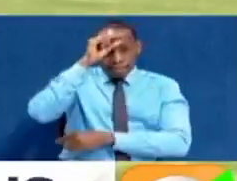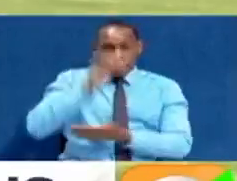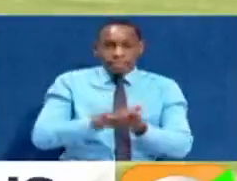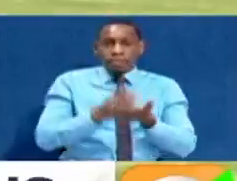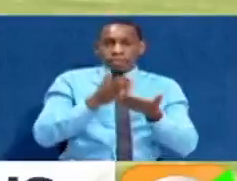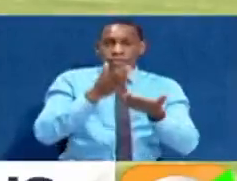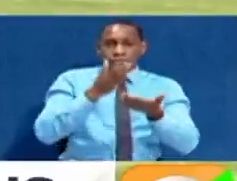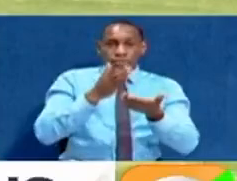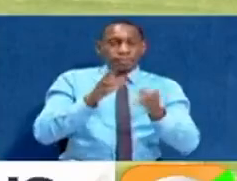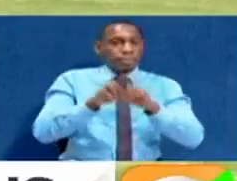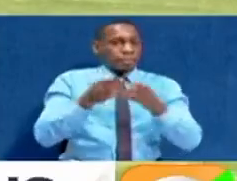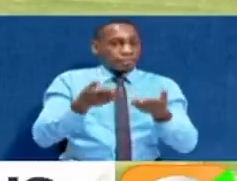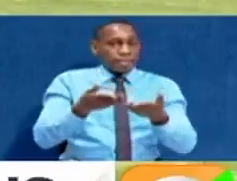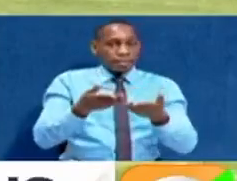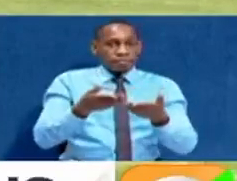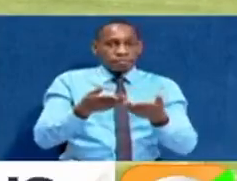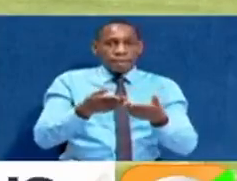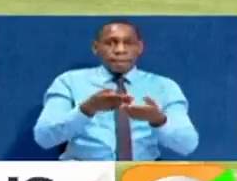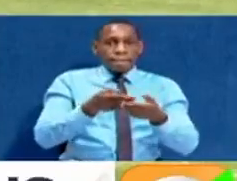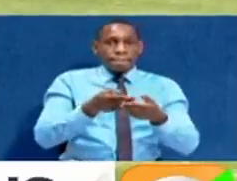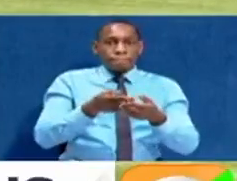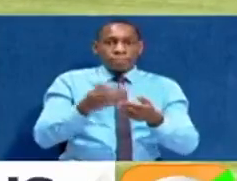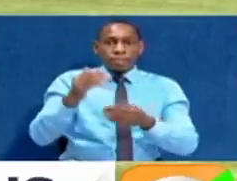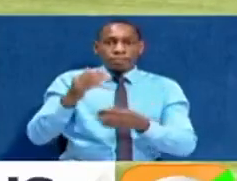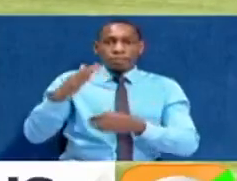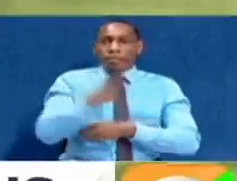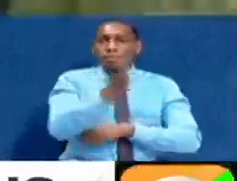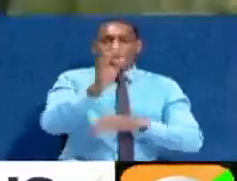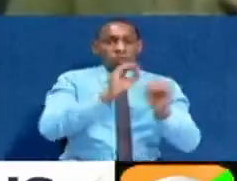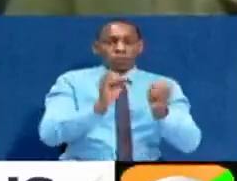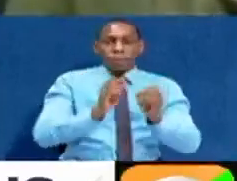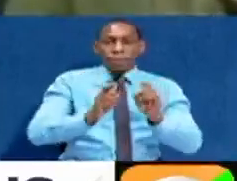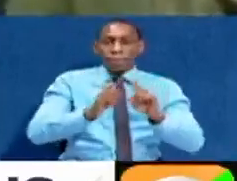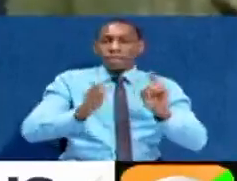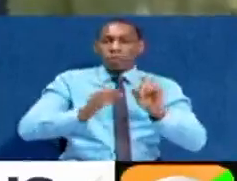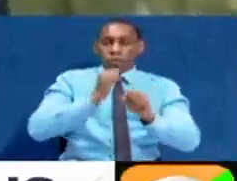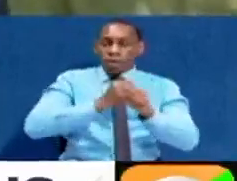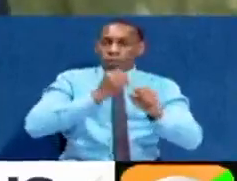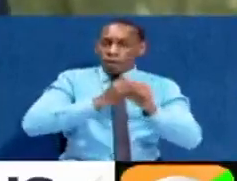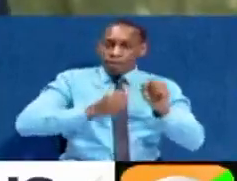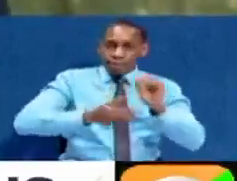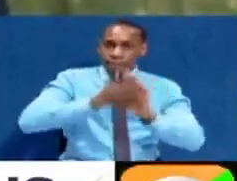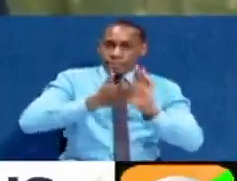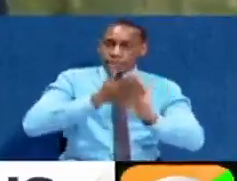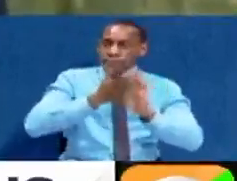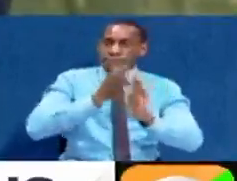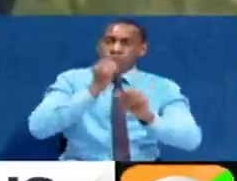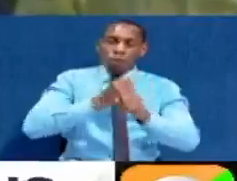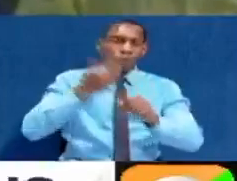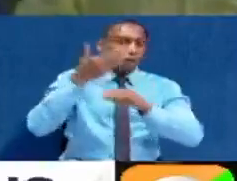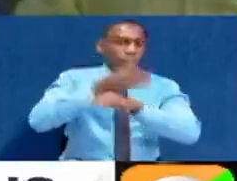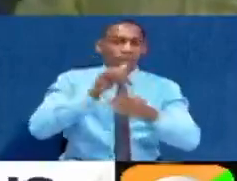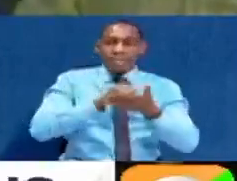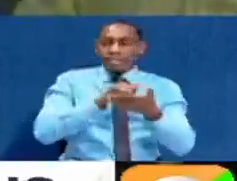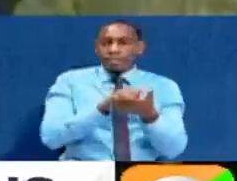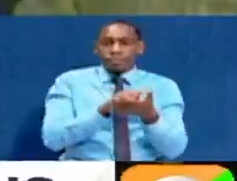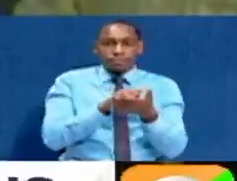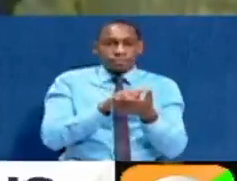And so this is going to be not a marathon, but a sprint. We're going to work very hard to make